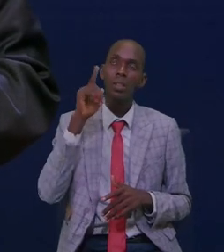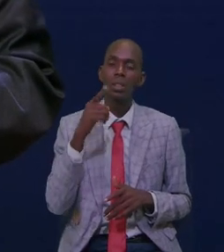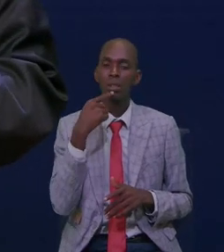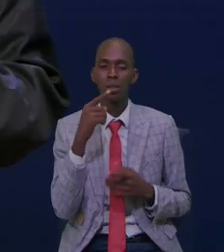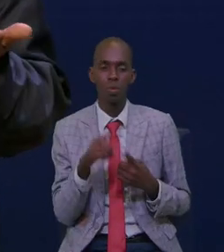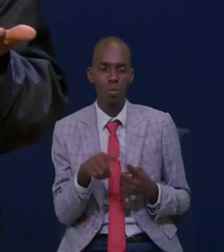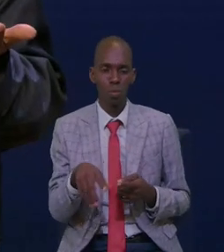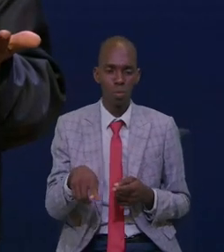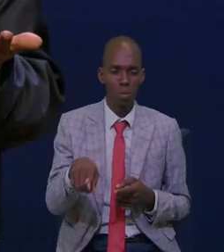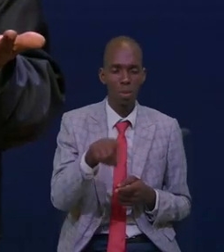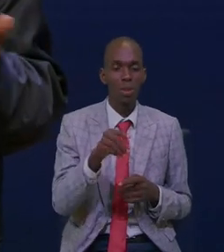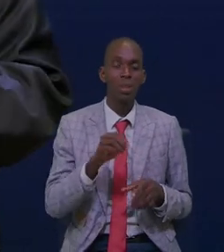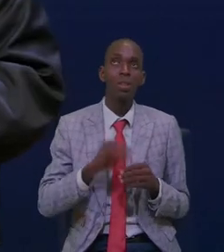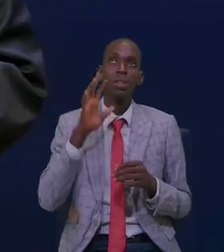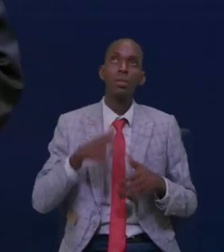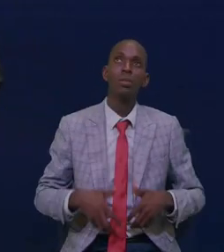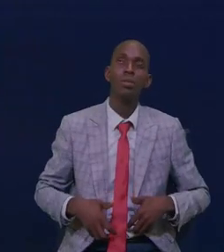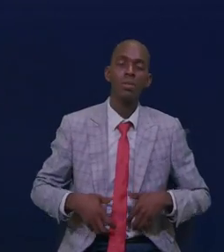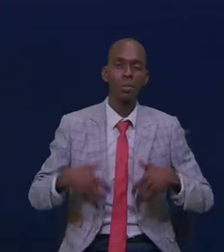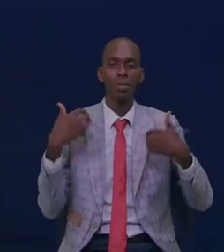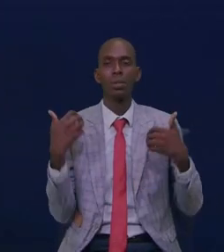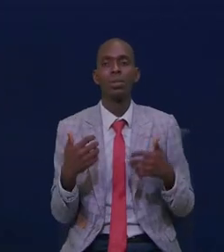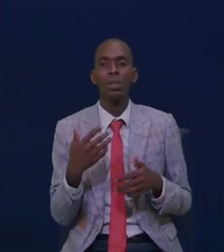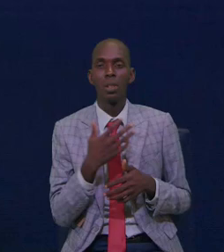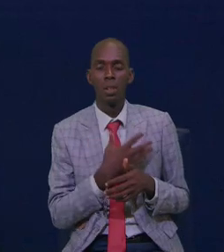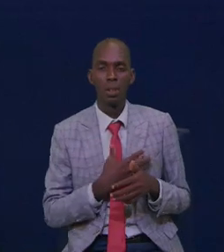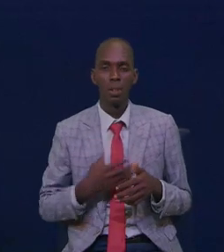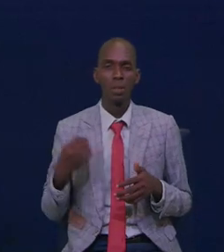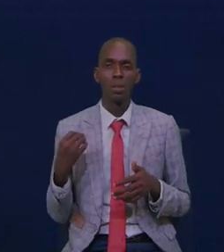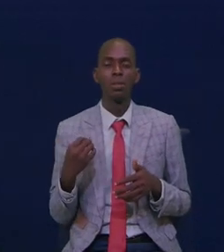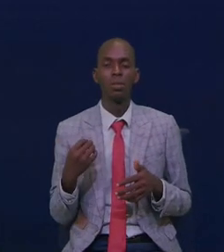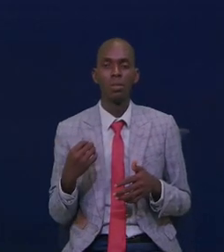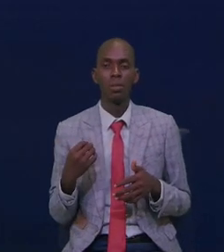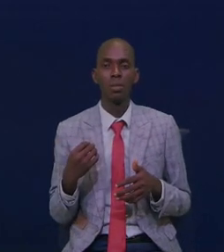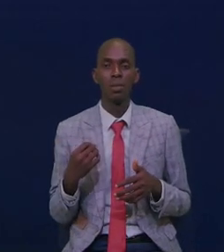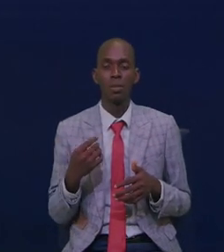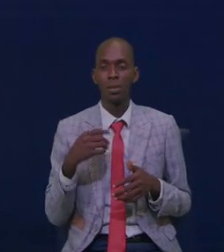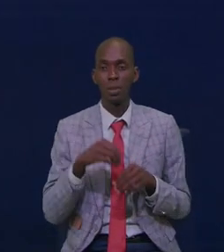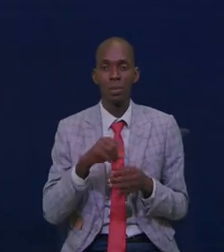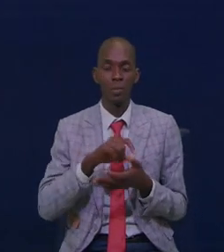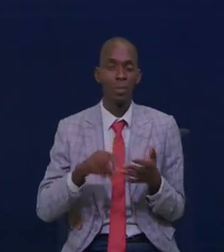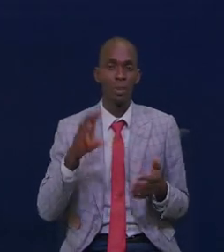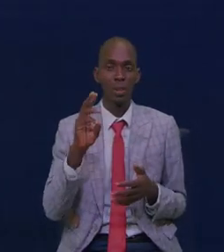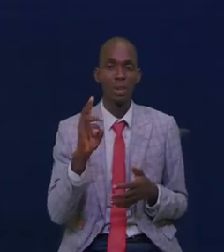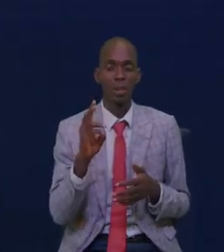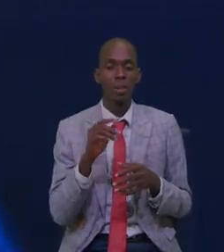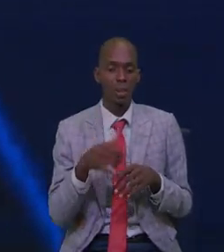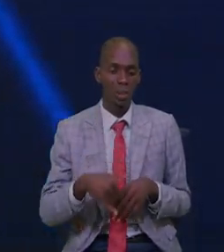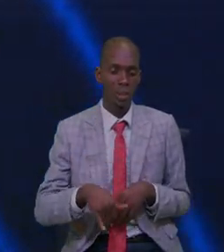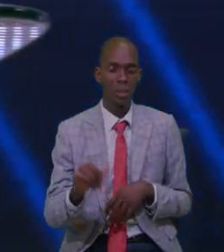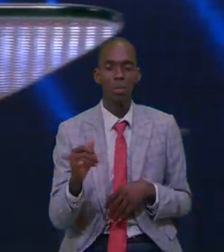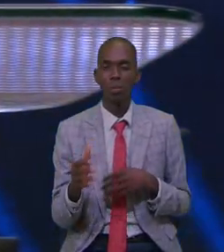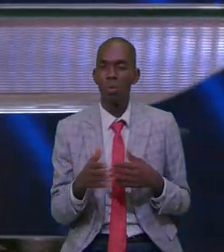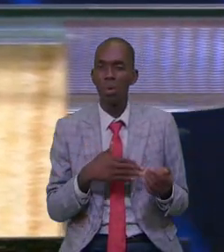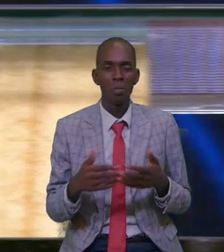them in his wrath and vex them in his sore displeasure. Verse 6, it says, verse 6, yet whatever they